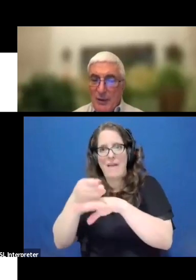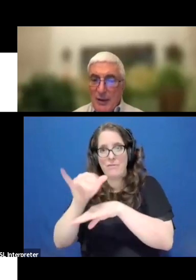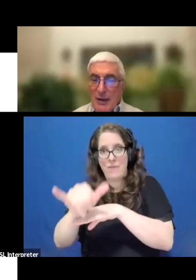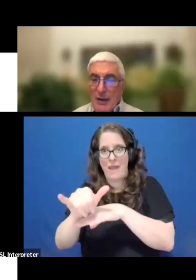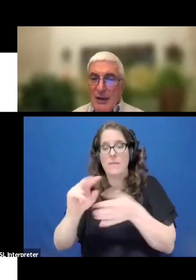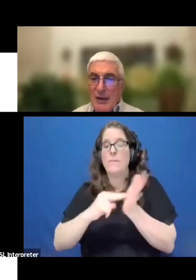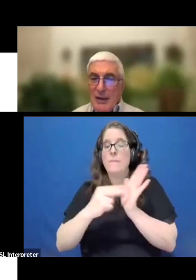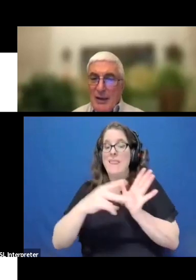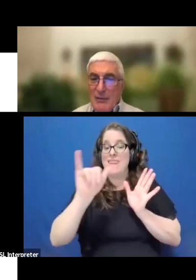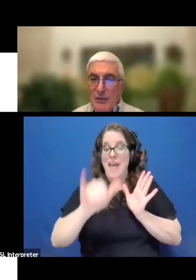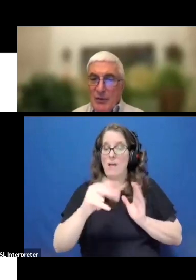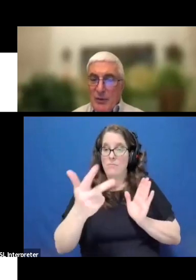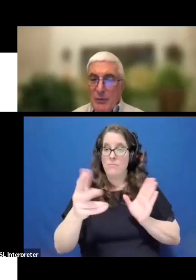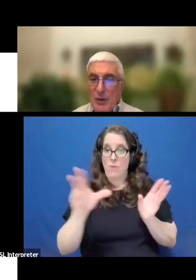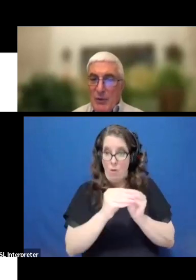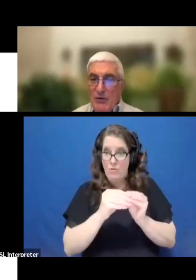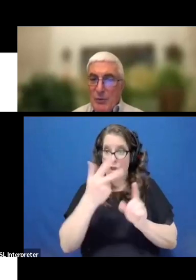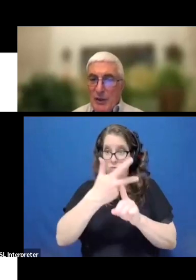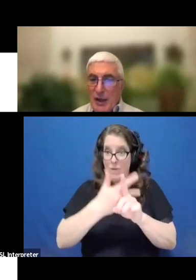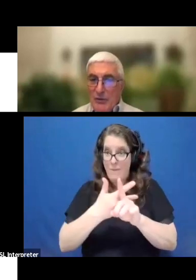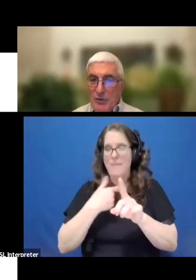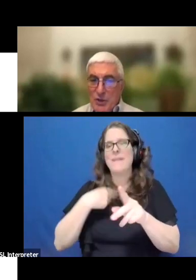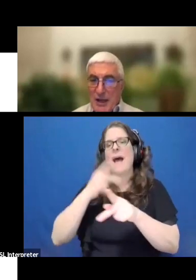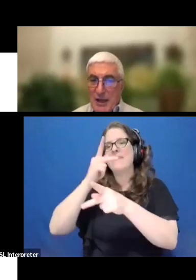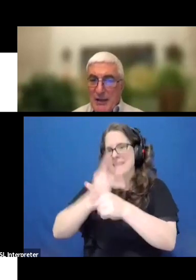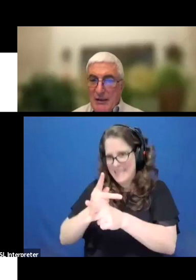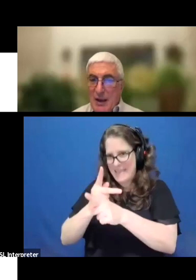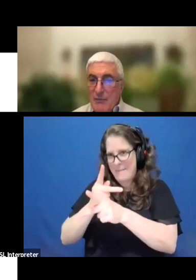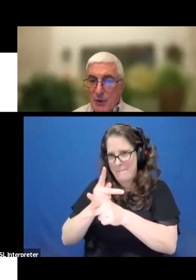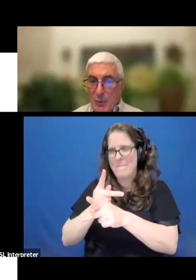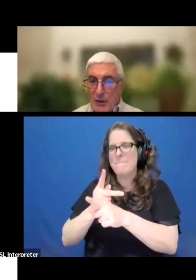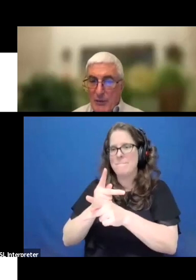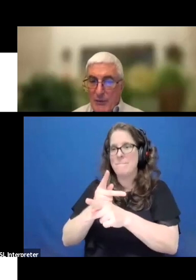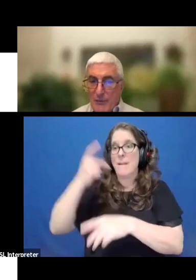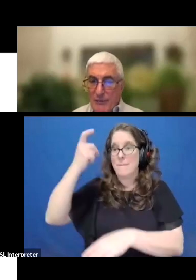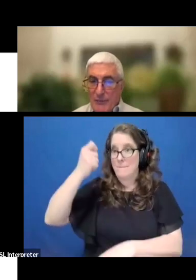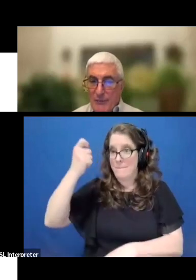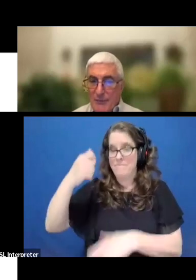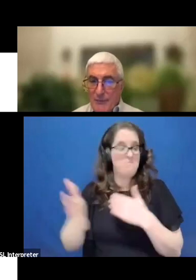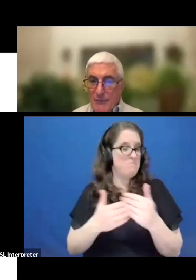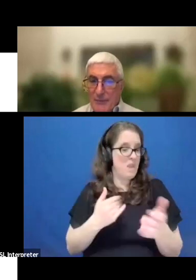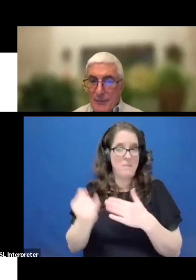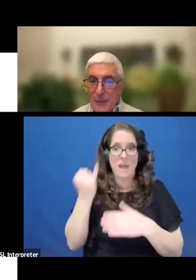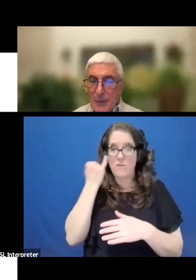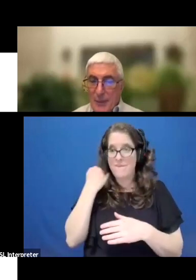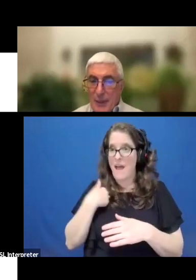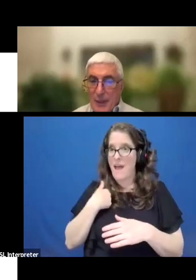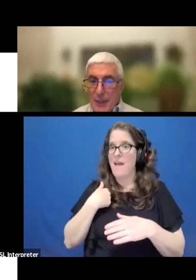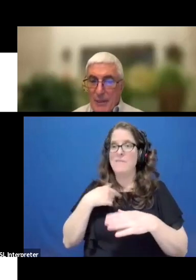months, even though they may be doing SGA every month.